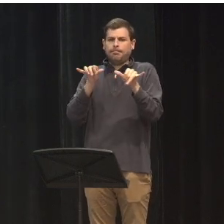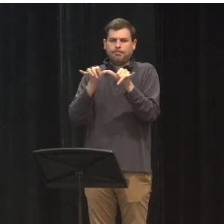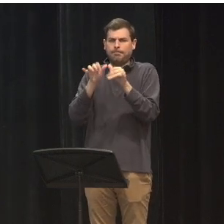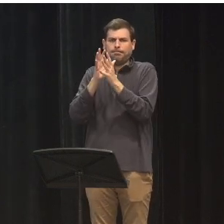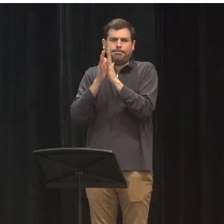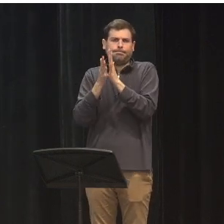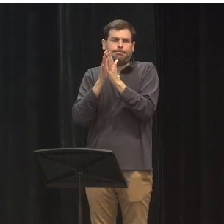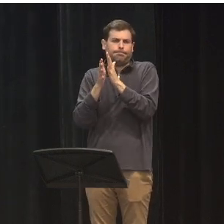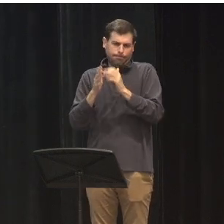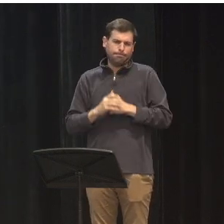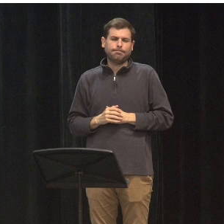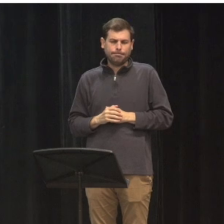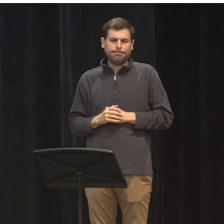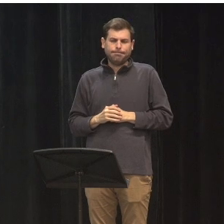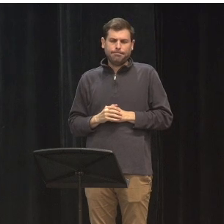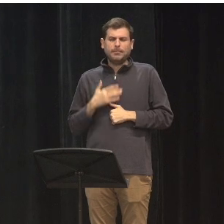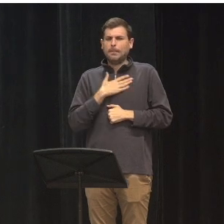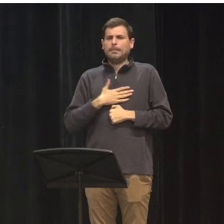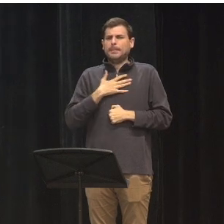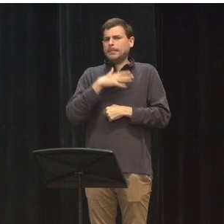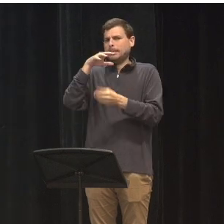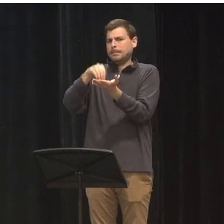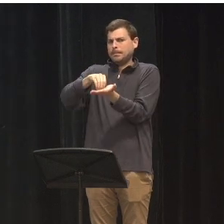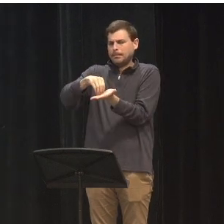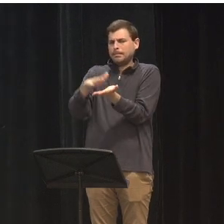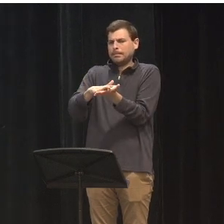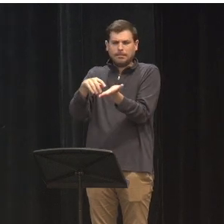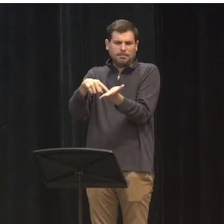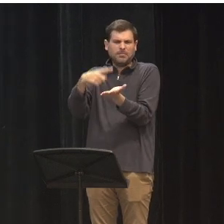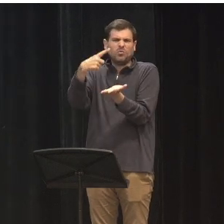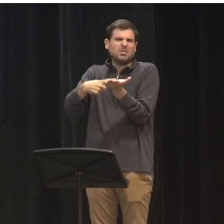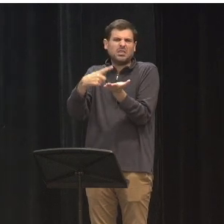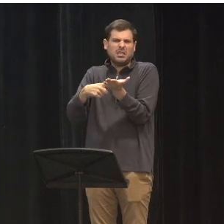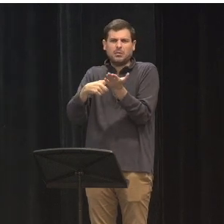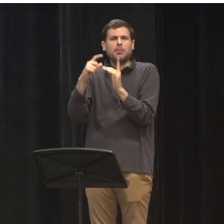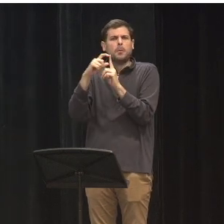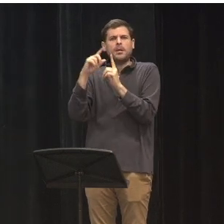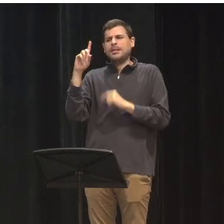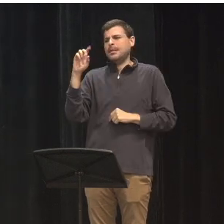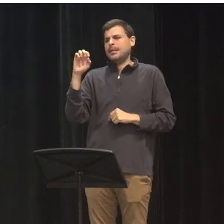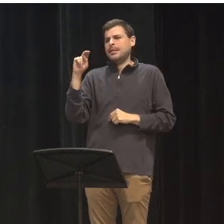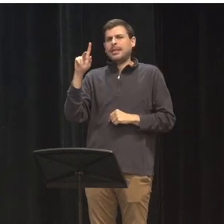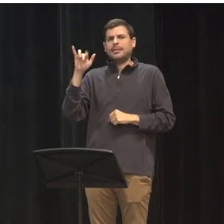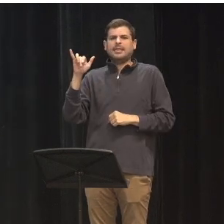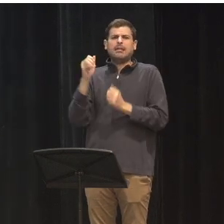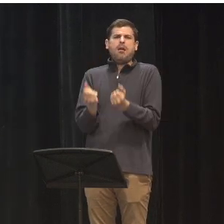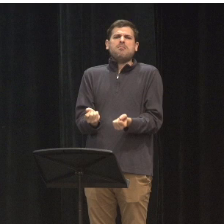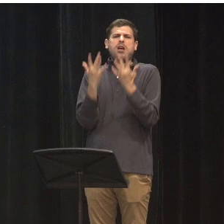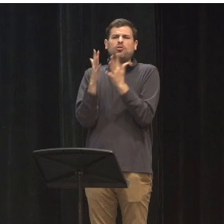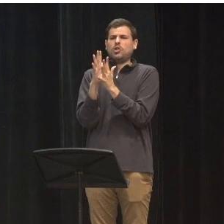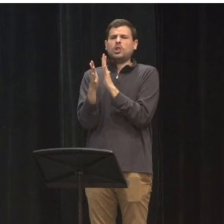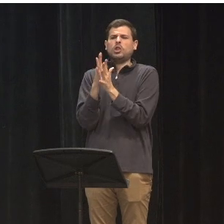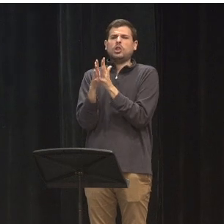to see the impact, the environmental impact study address the density of traffic within